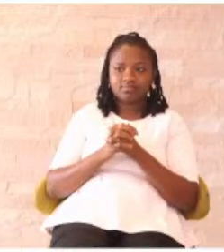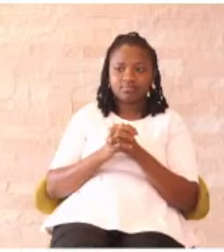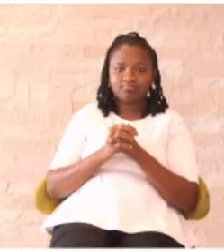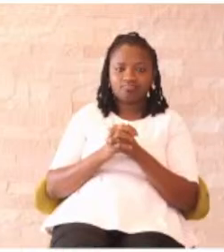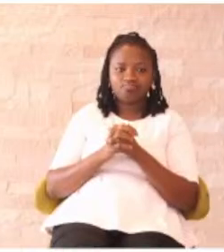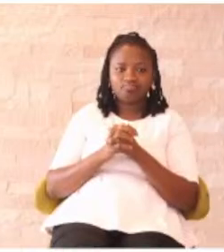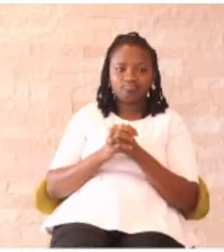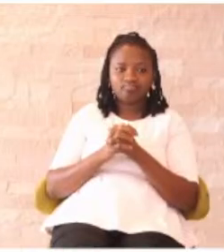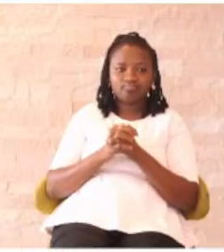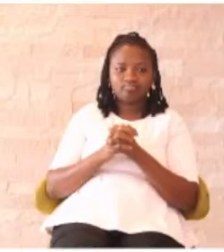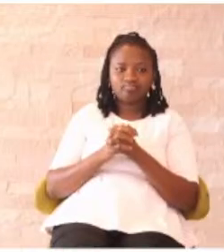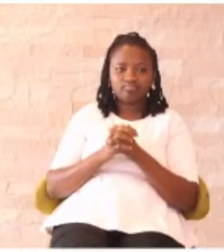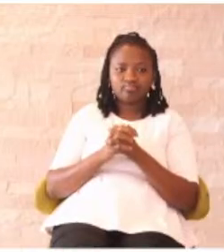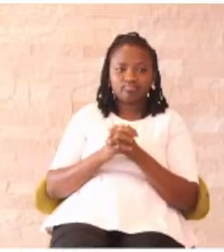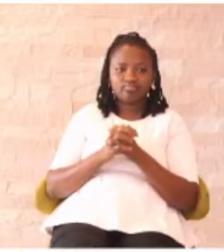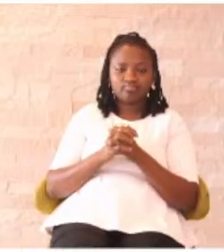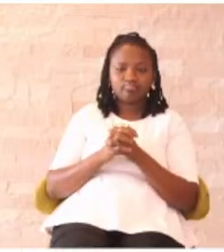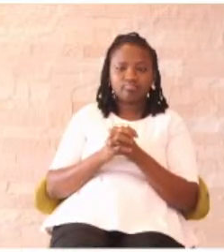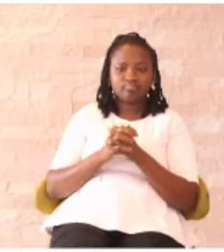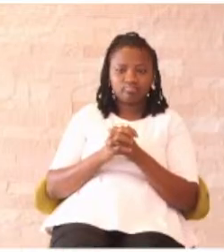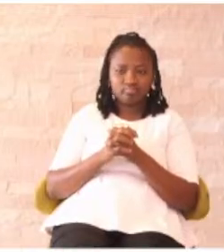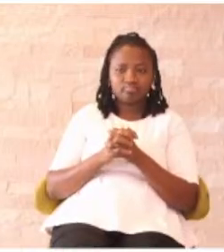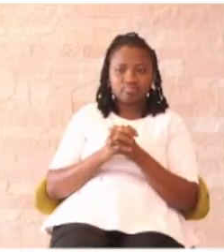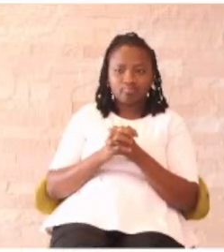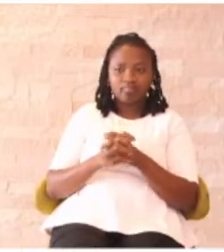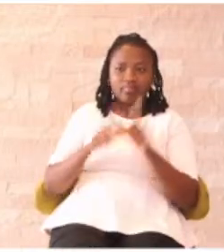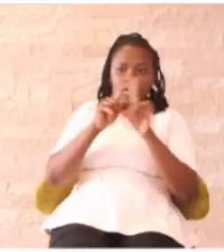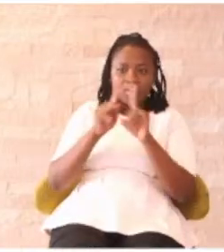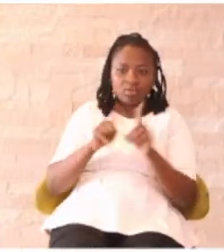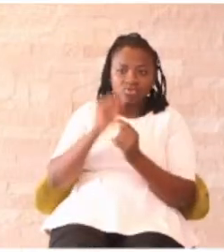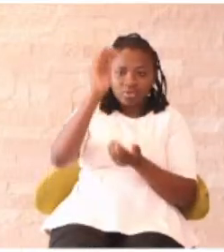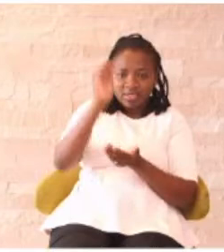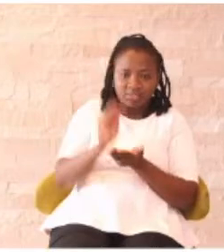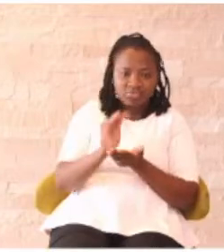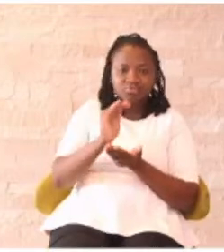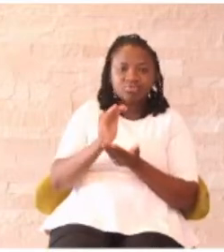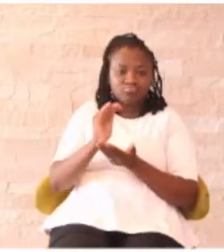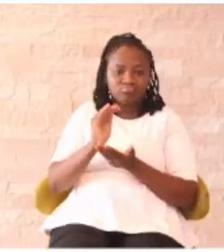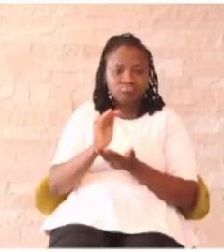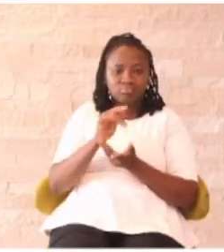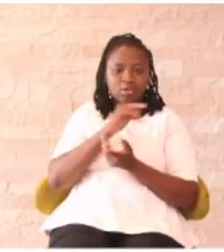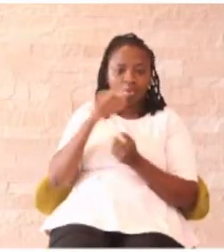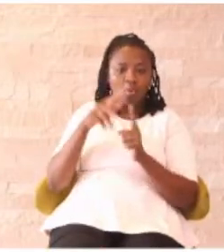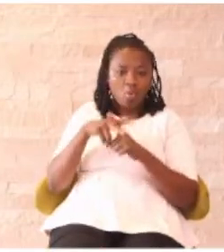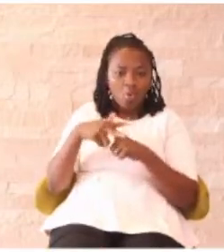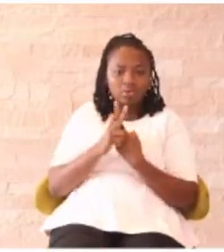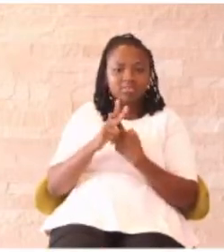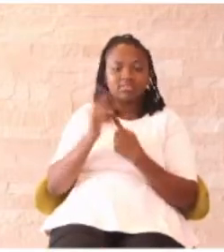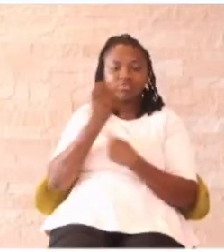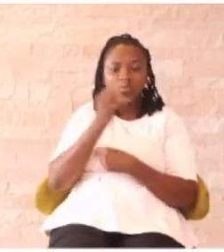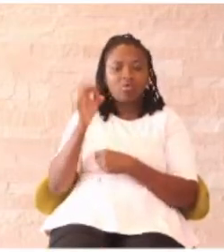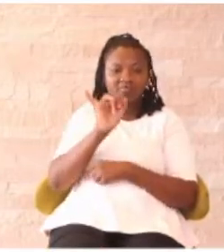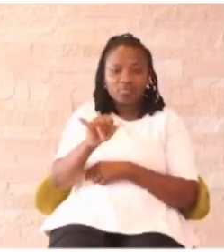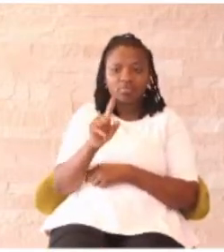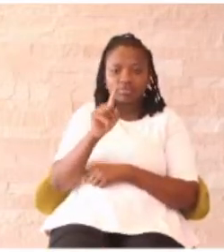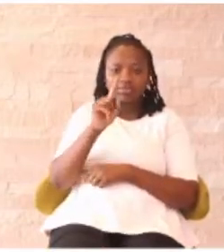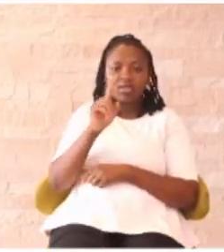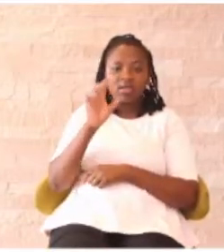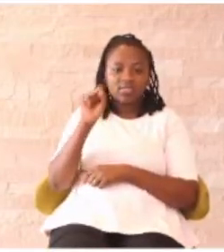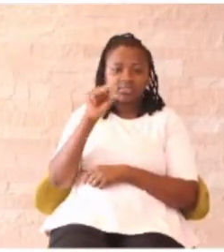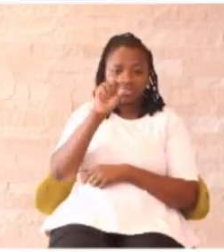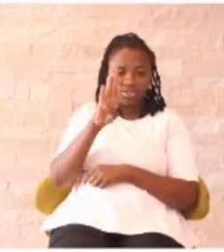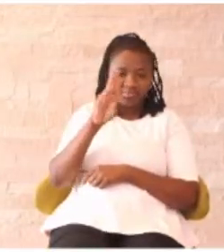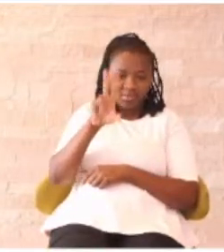Reduced rates in SGBV triggers have been reported. As a result of enhanced awareness and improved responsibility